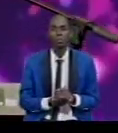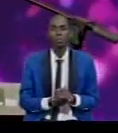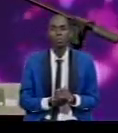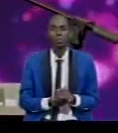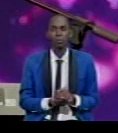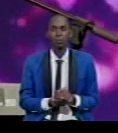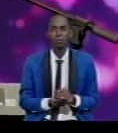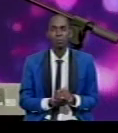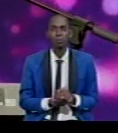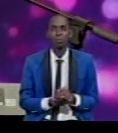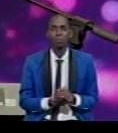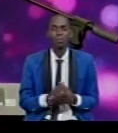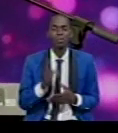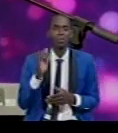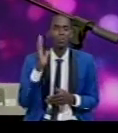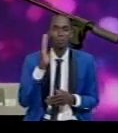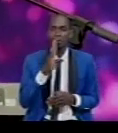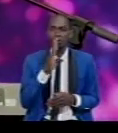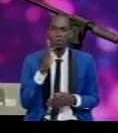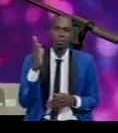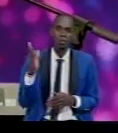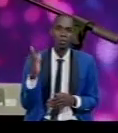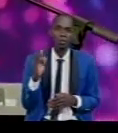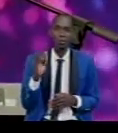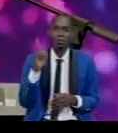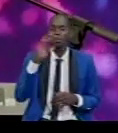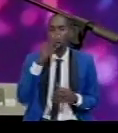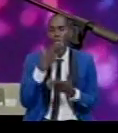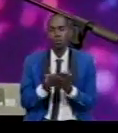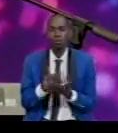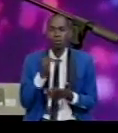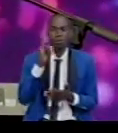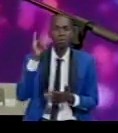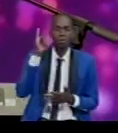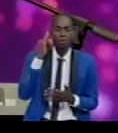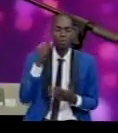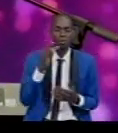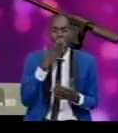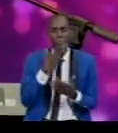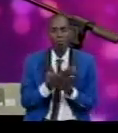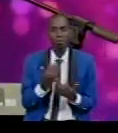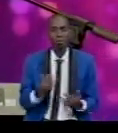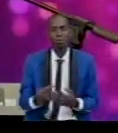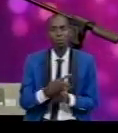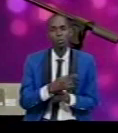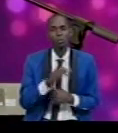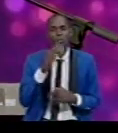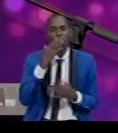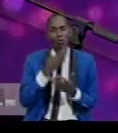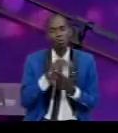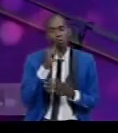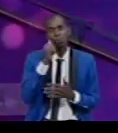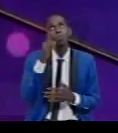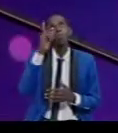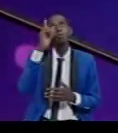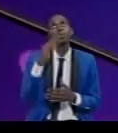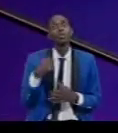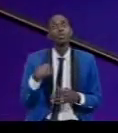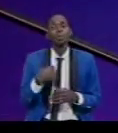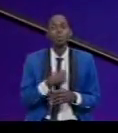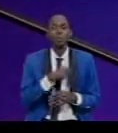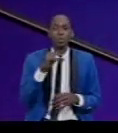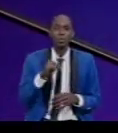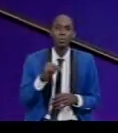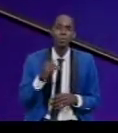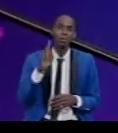past, you will do today, you will do tomorrow. So, God, we need you. In